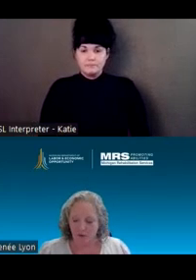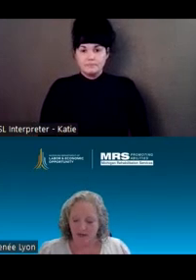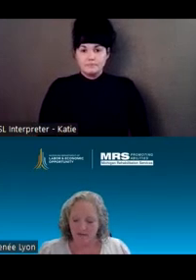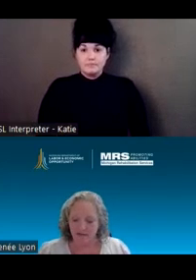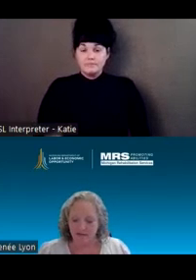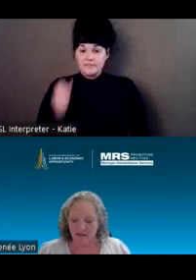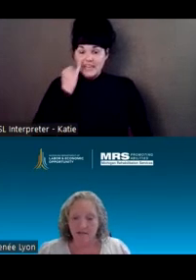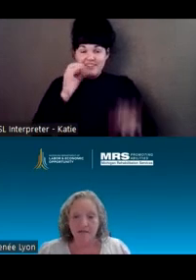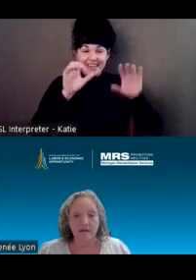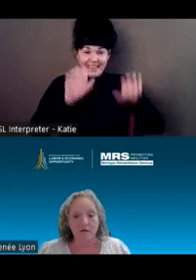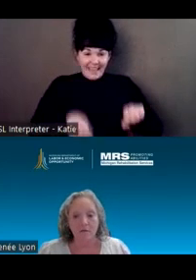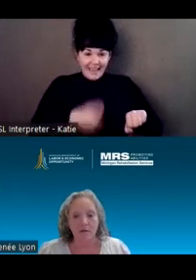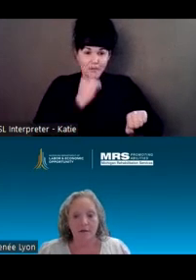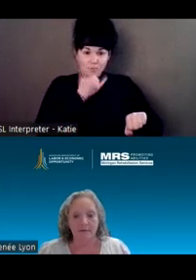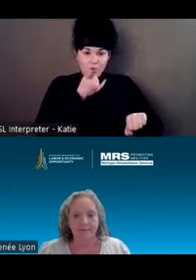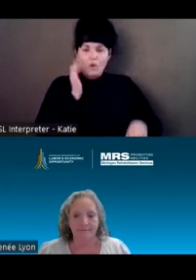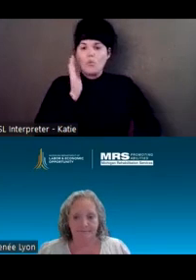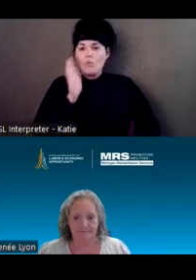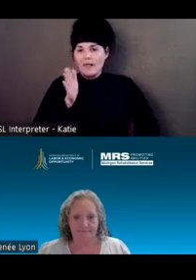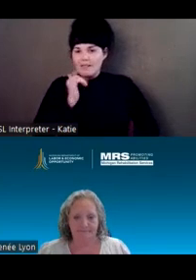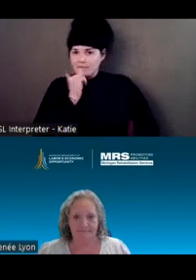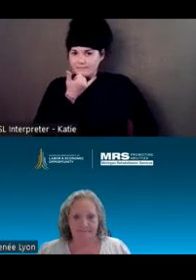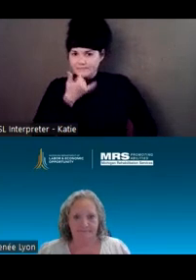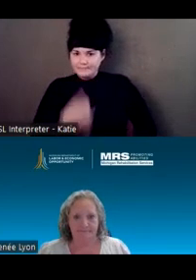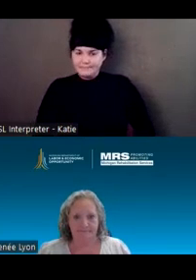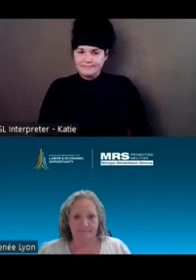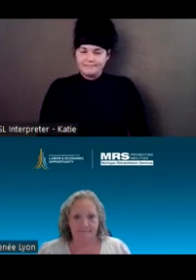at some ways that things can go wrong.